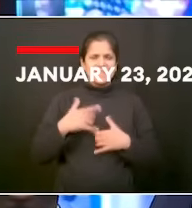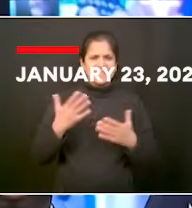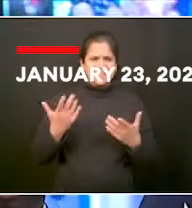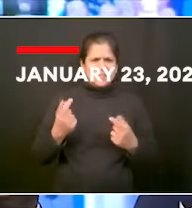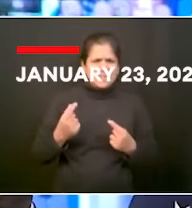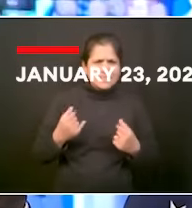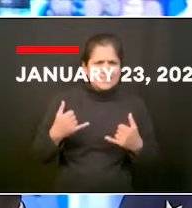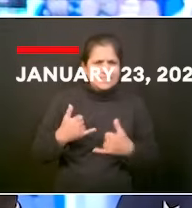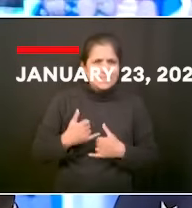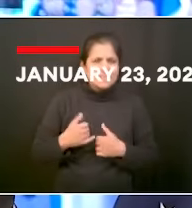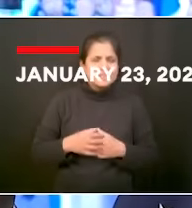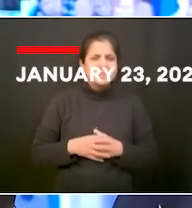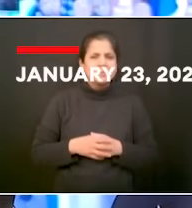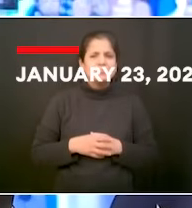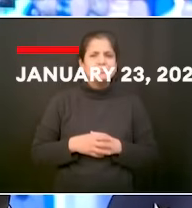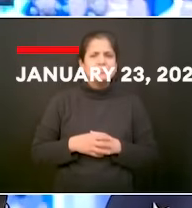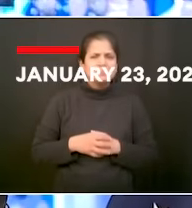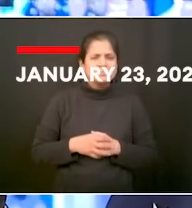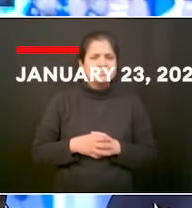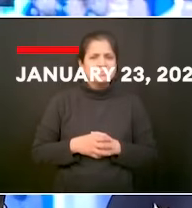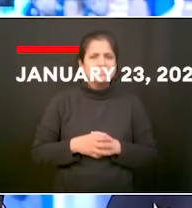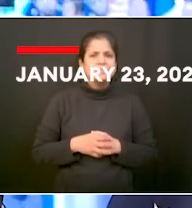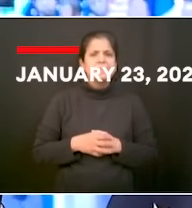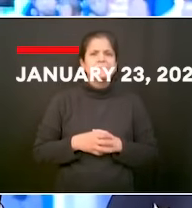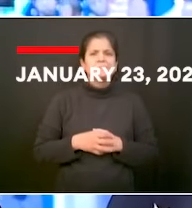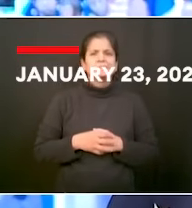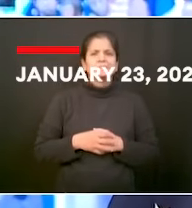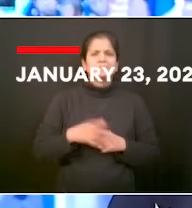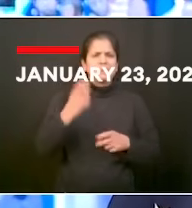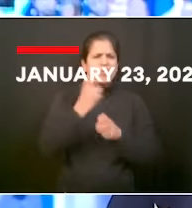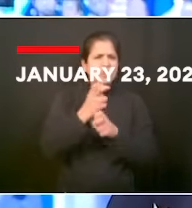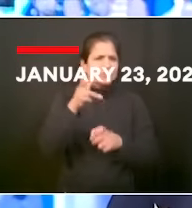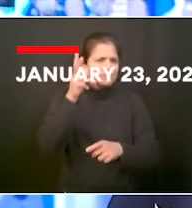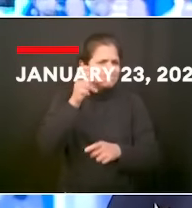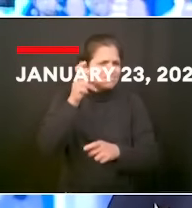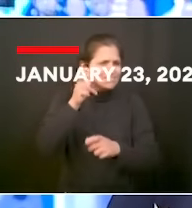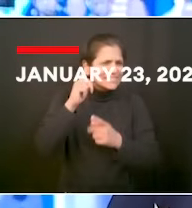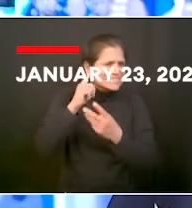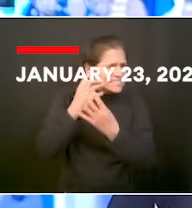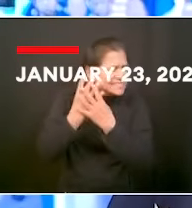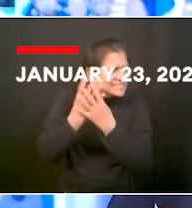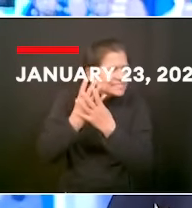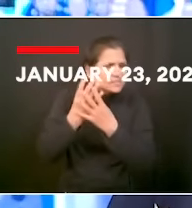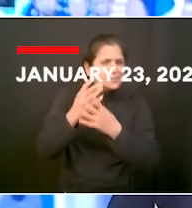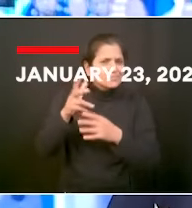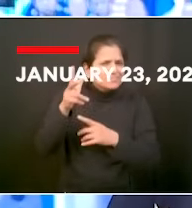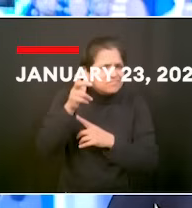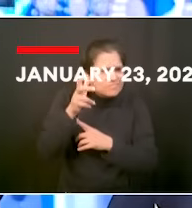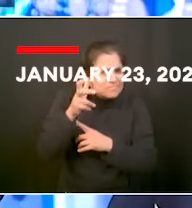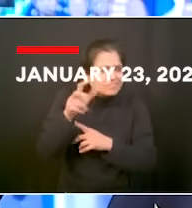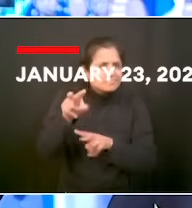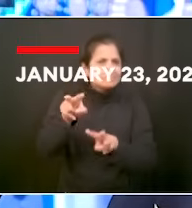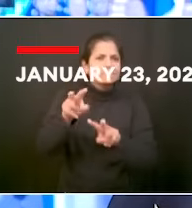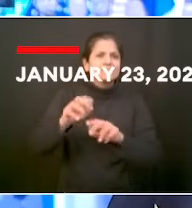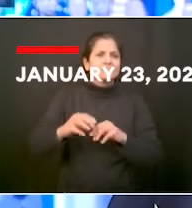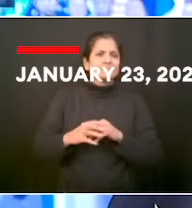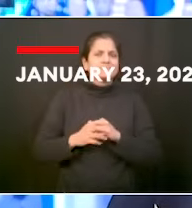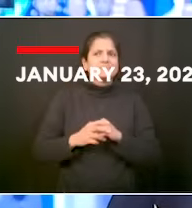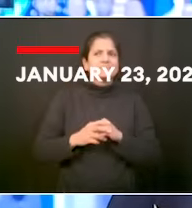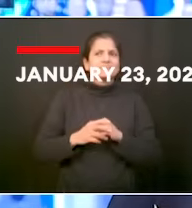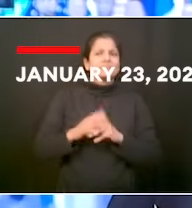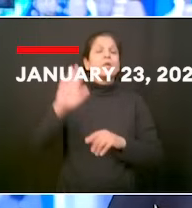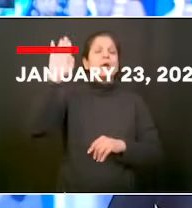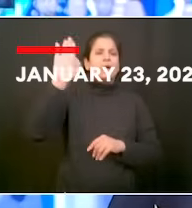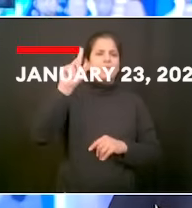Snack down. To be honest with you, I don't know what a snack down is. Yeah. So when you have a storm, a snowstorm, snow all